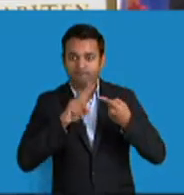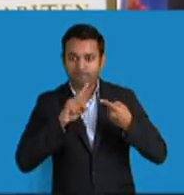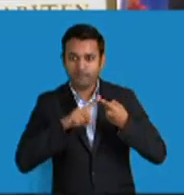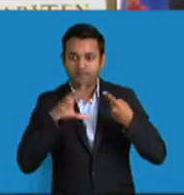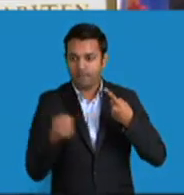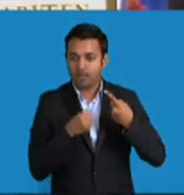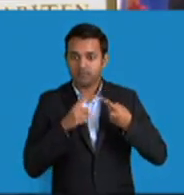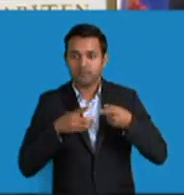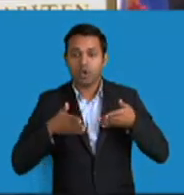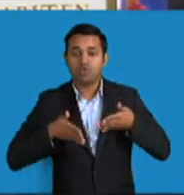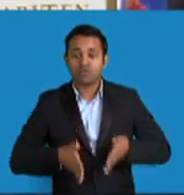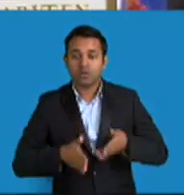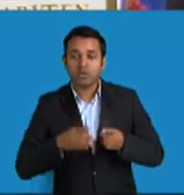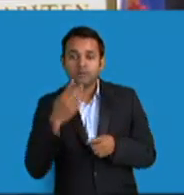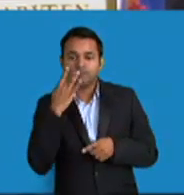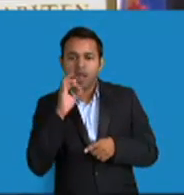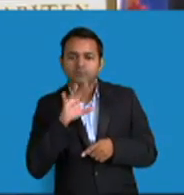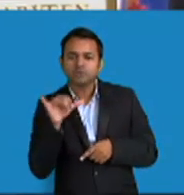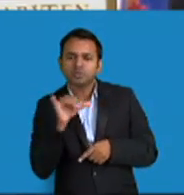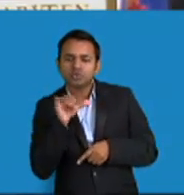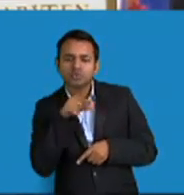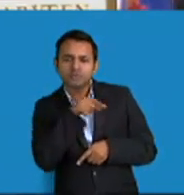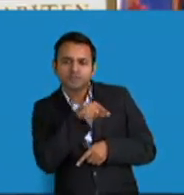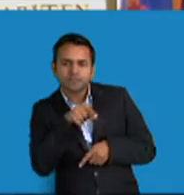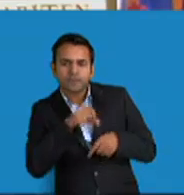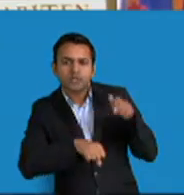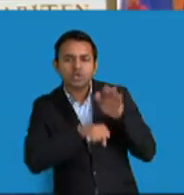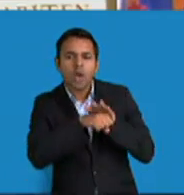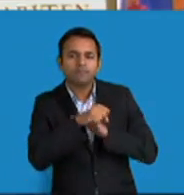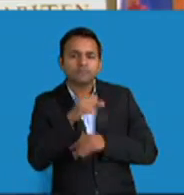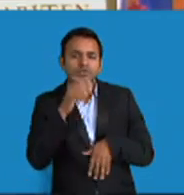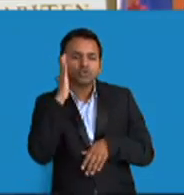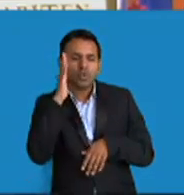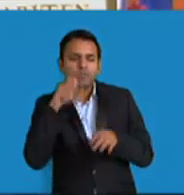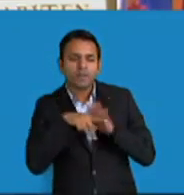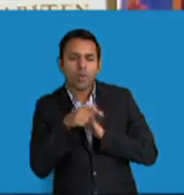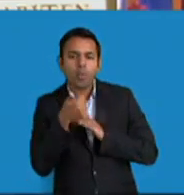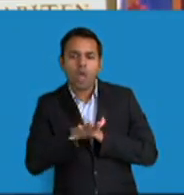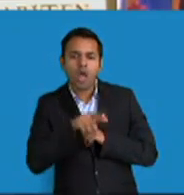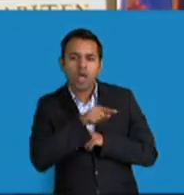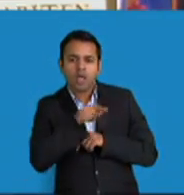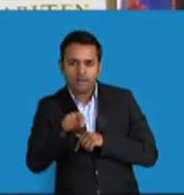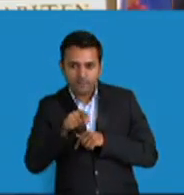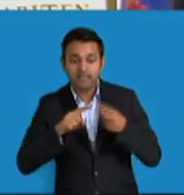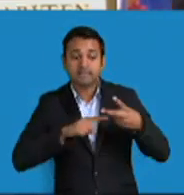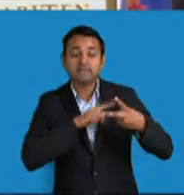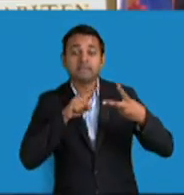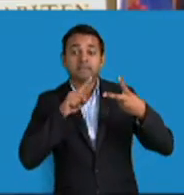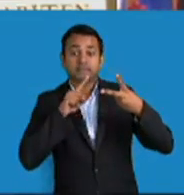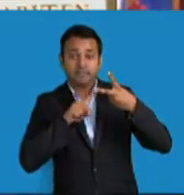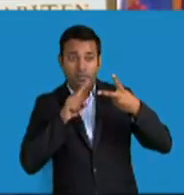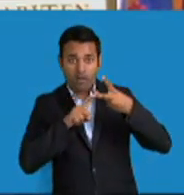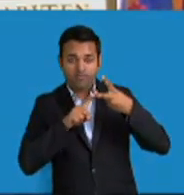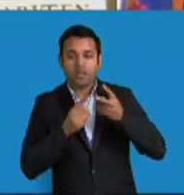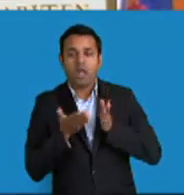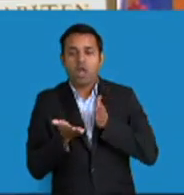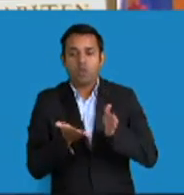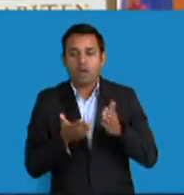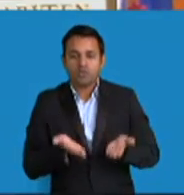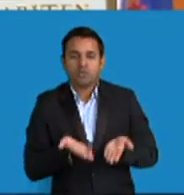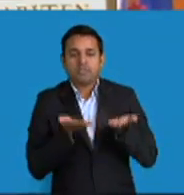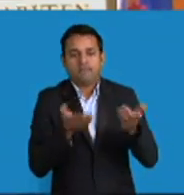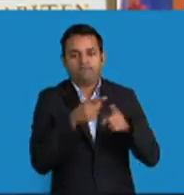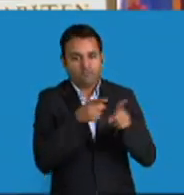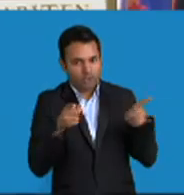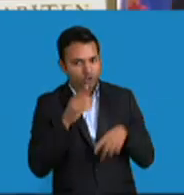the top primary schools in different grades. In the second category of awards, we gave it to schools with 100% pass